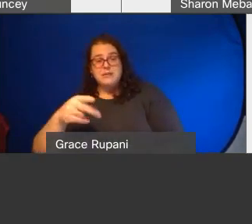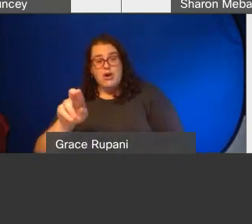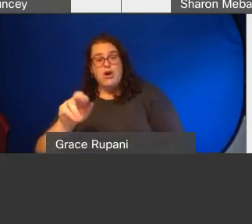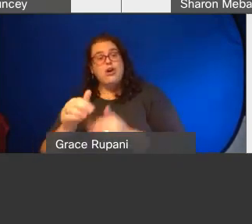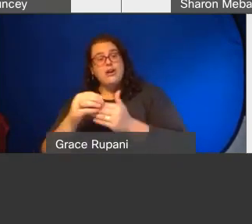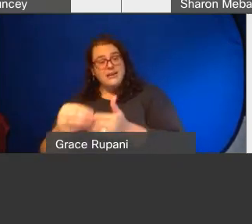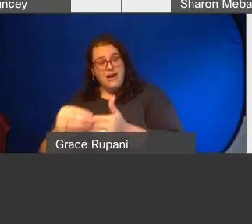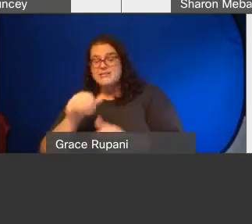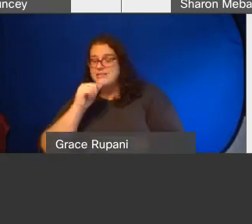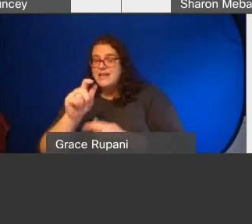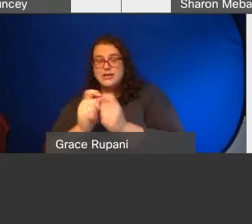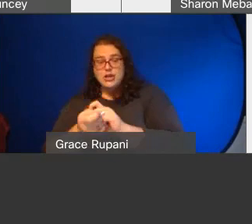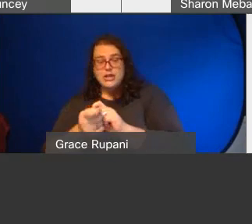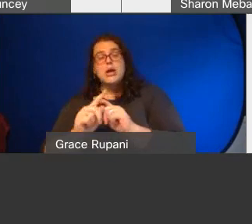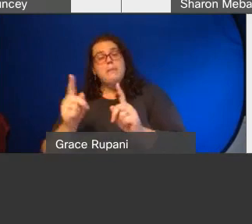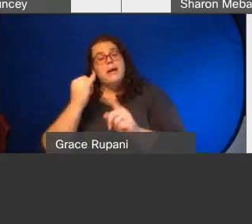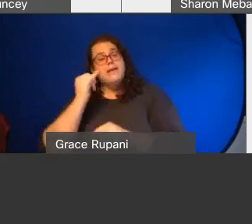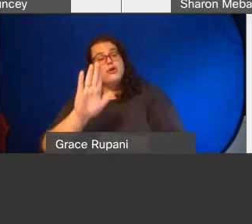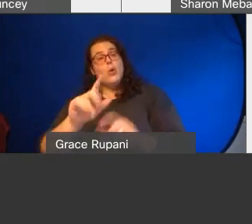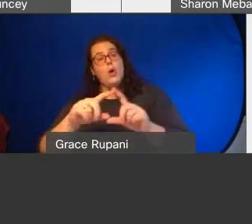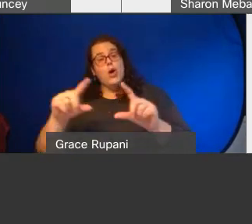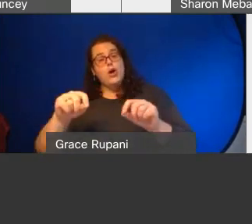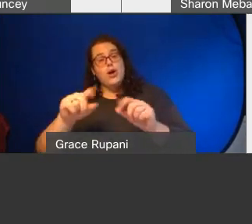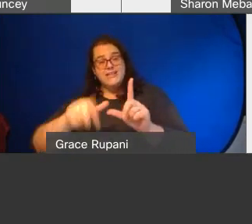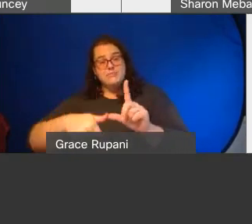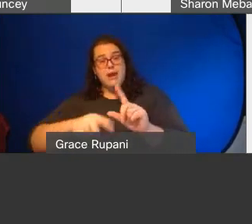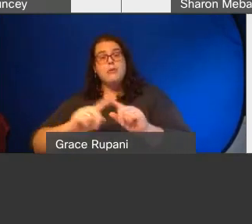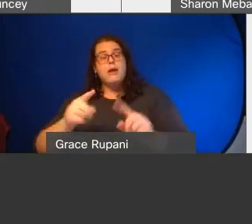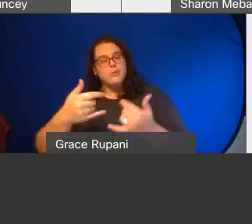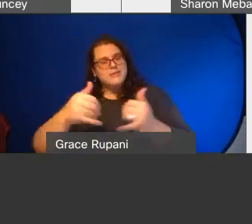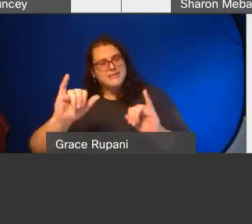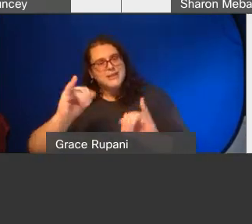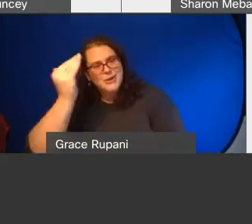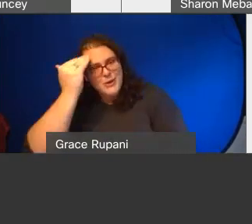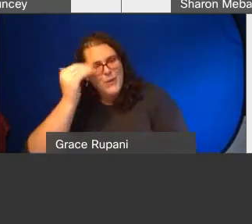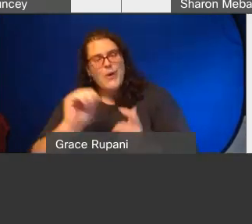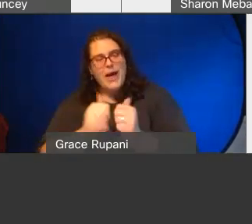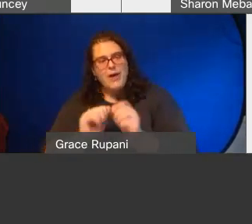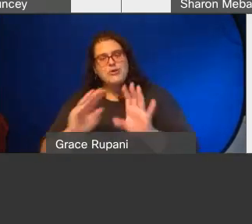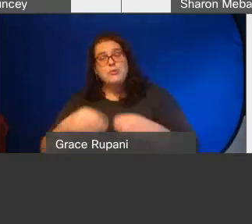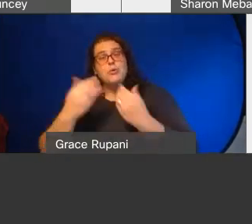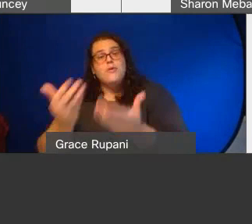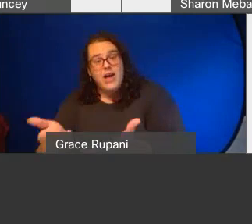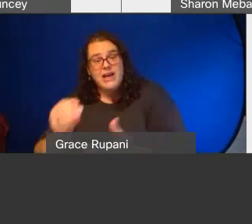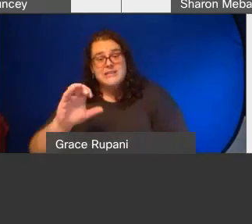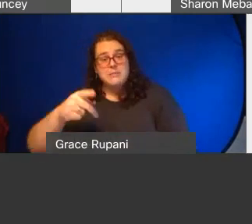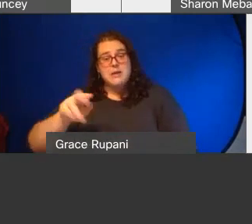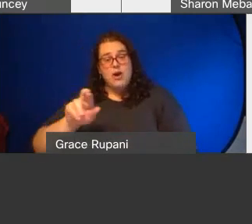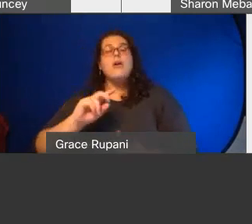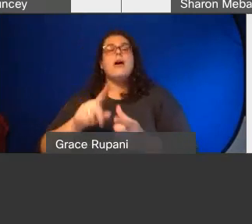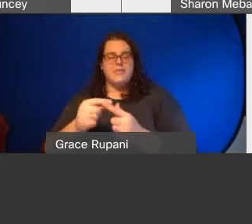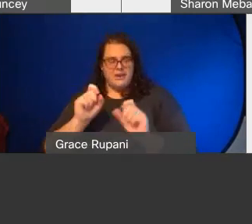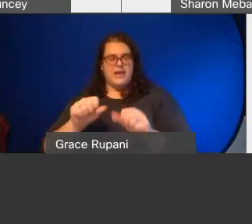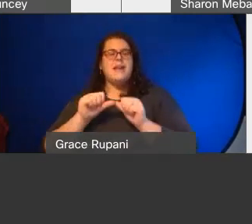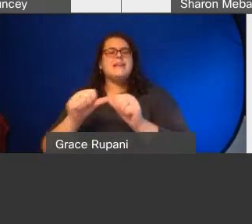at a card that expired, but you know how to administer CPR, they can continue working.